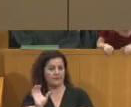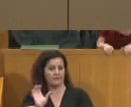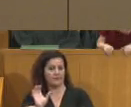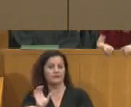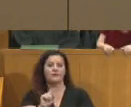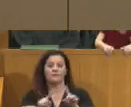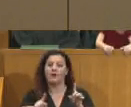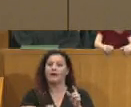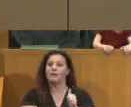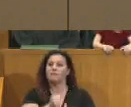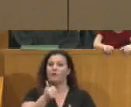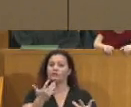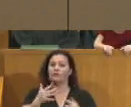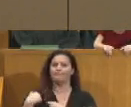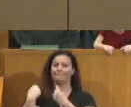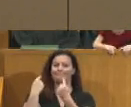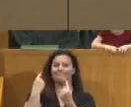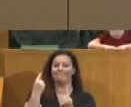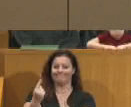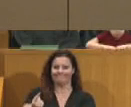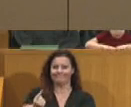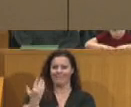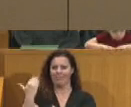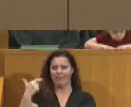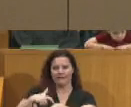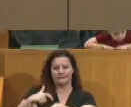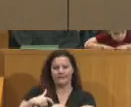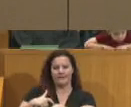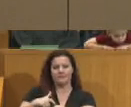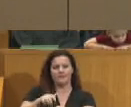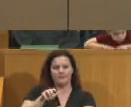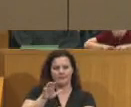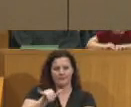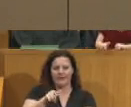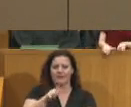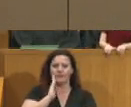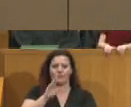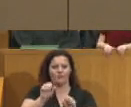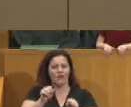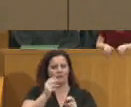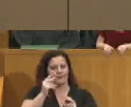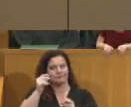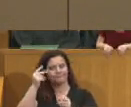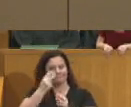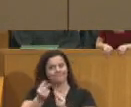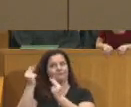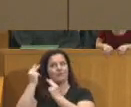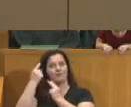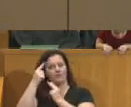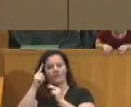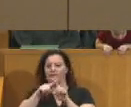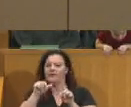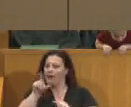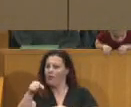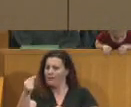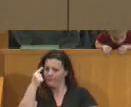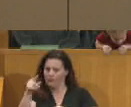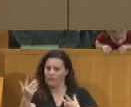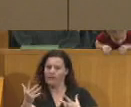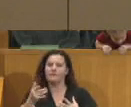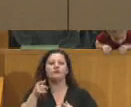traditional students. Your partnership and your efforts around what we see as one of the real connections in the city, the Lynx